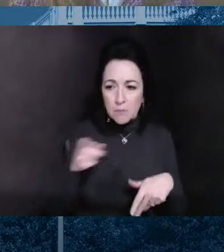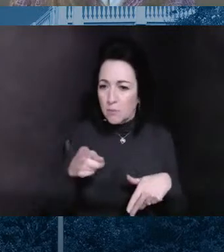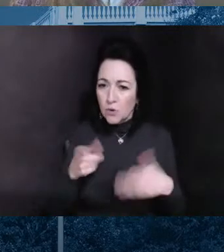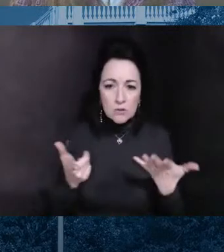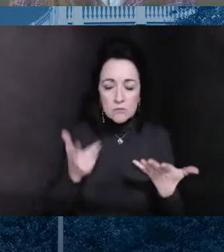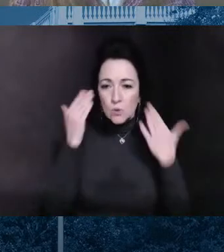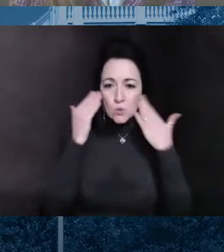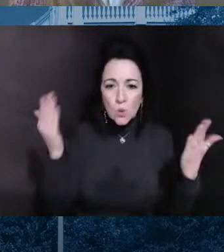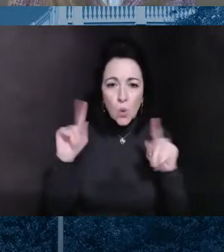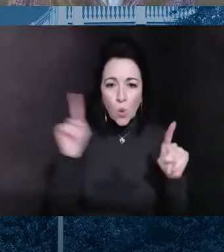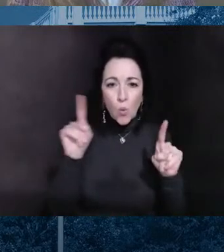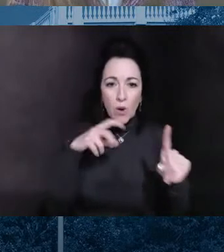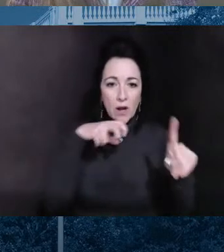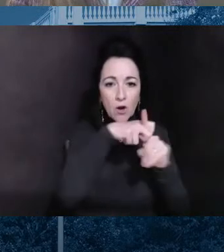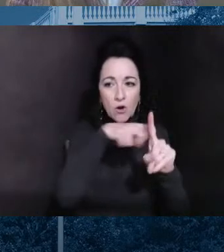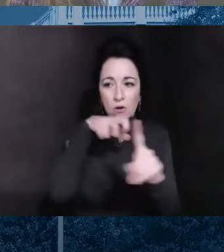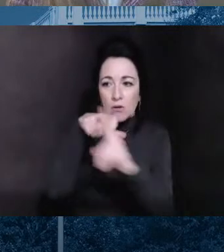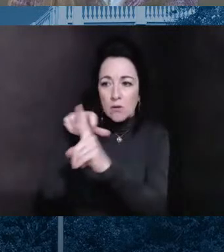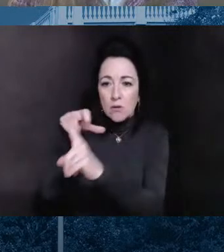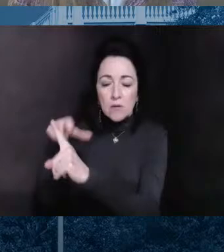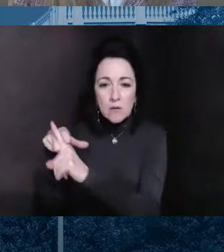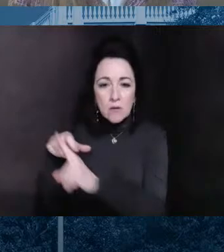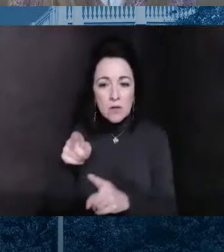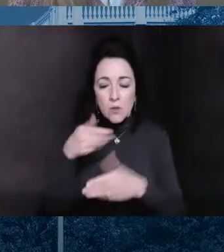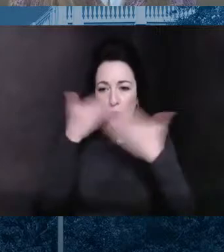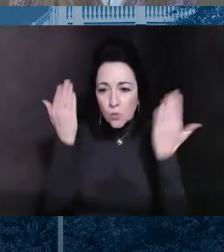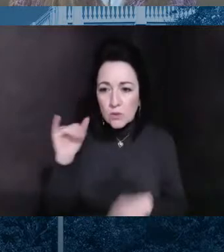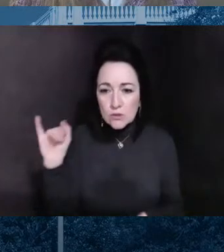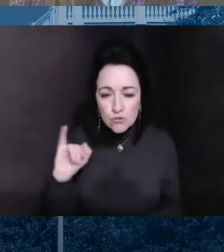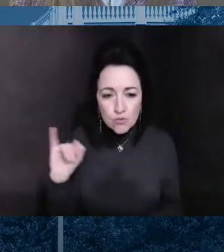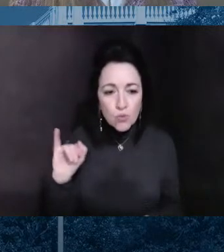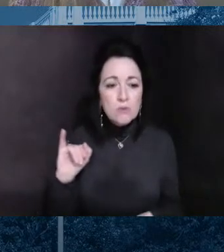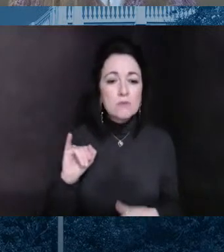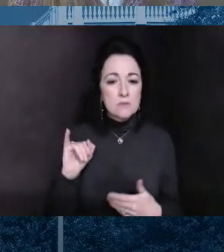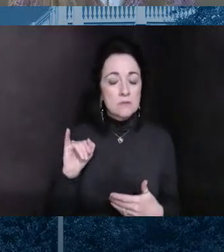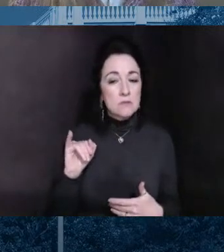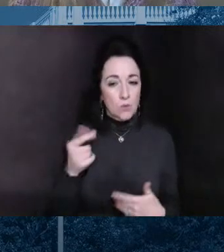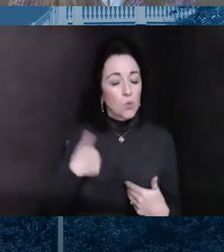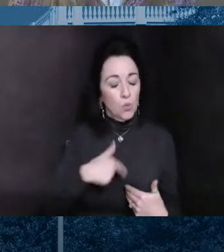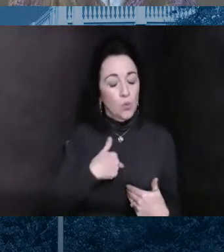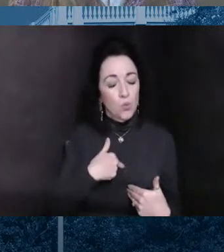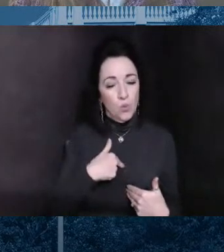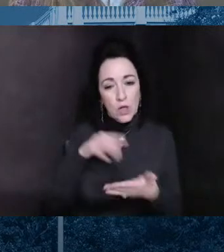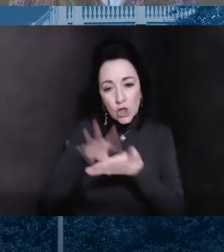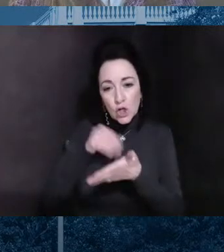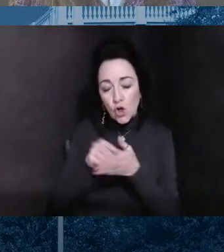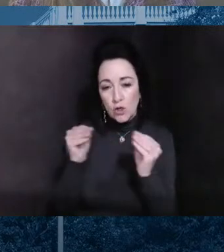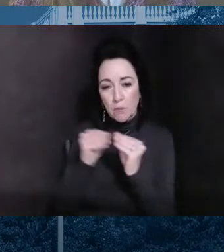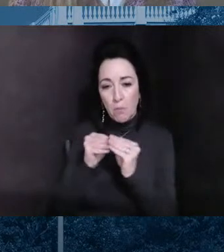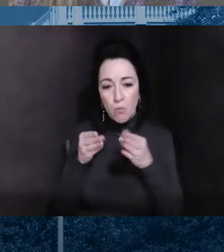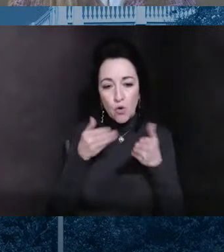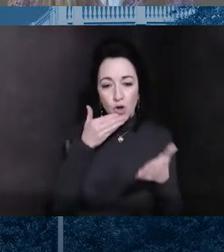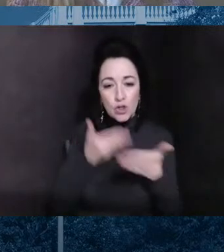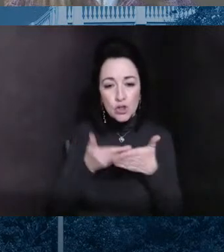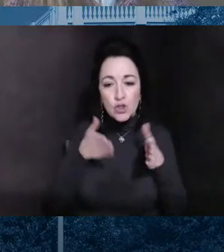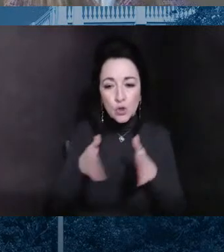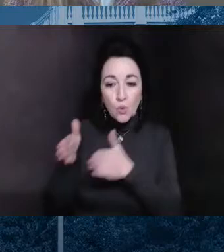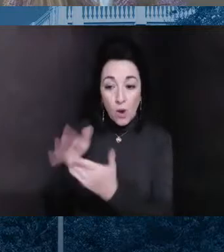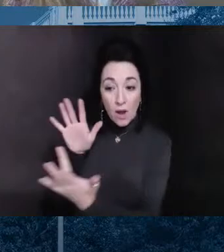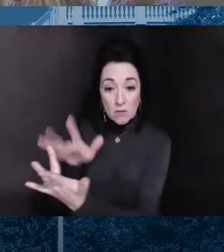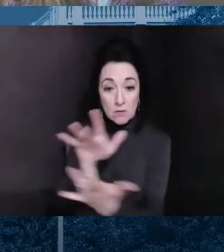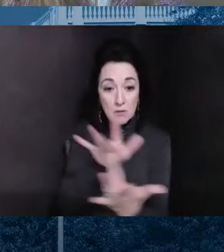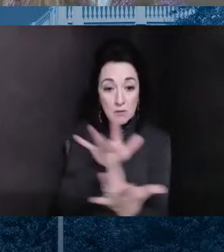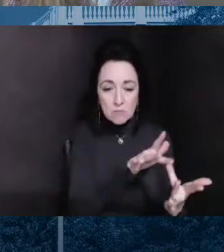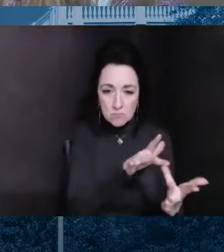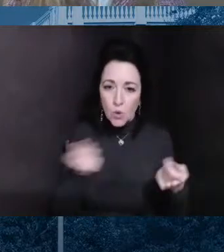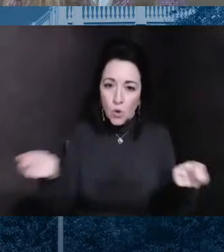large clinics that we're getting. We've targeted some of those already and learning more effective ways, partnering with faith communities,